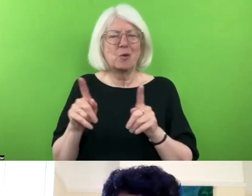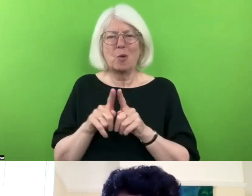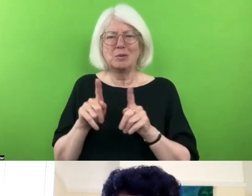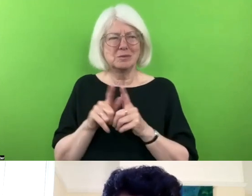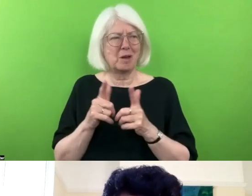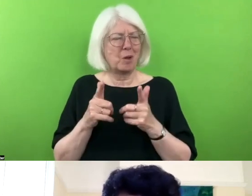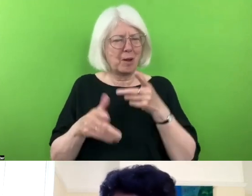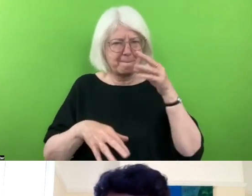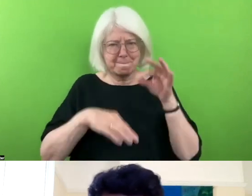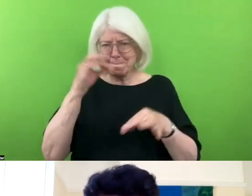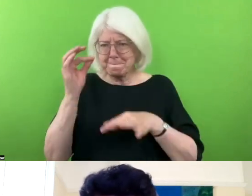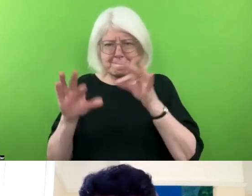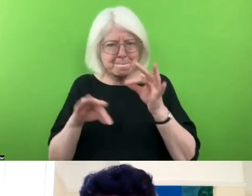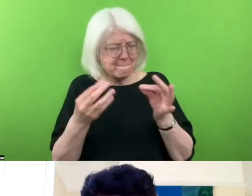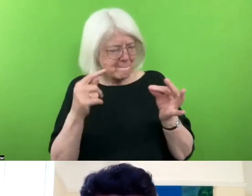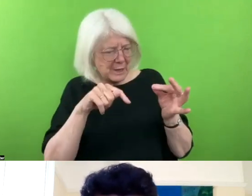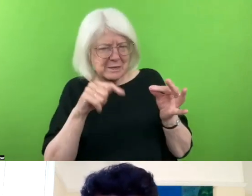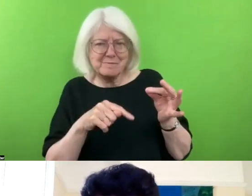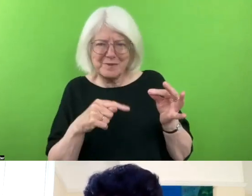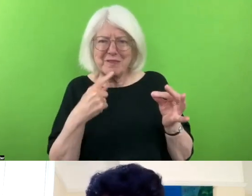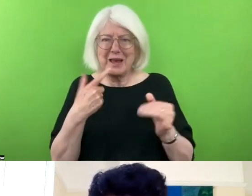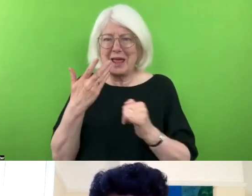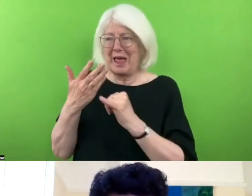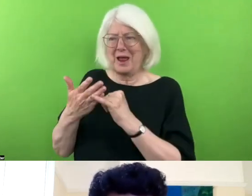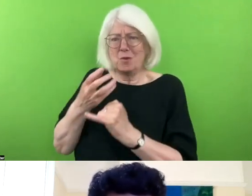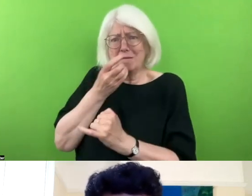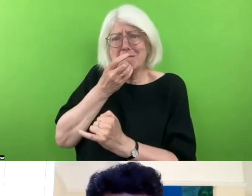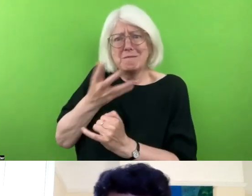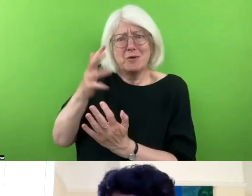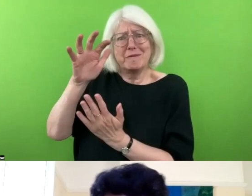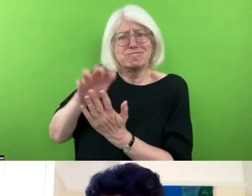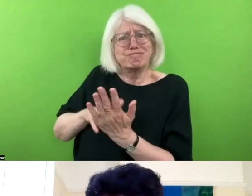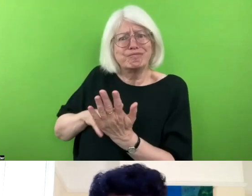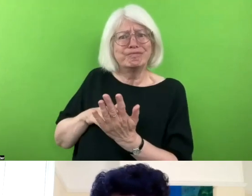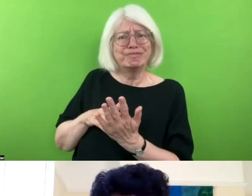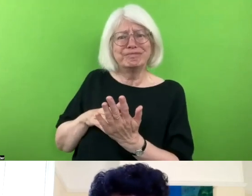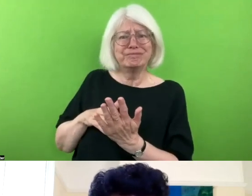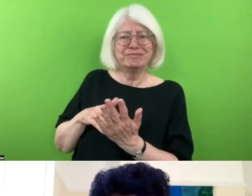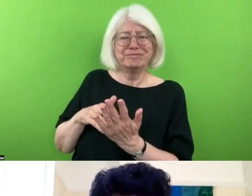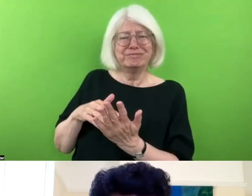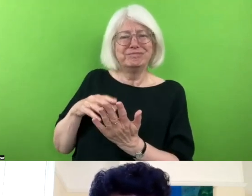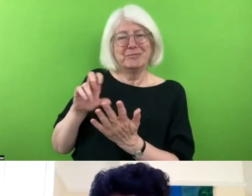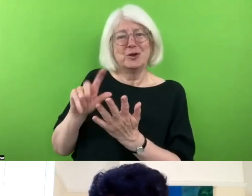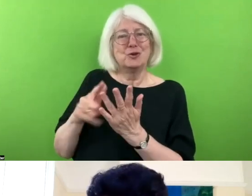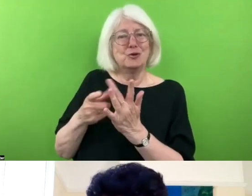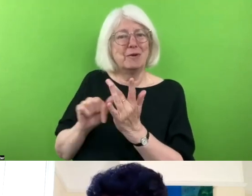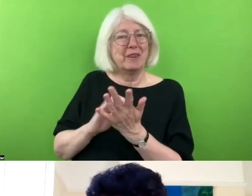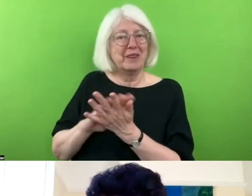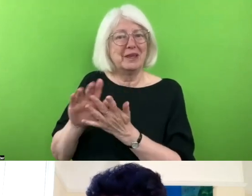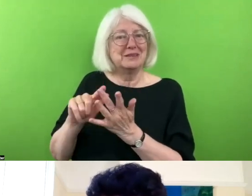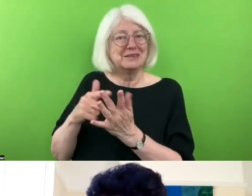some of those aspects, and then ending with a beautiful writing of that Corinthian